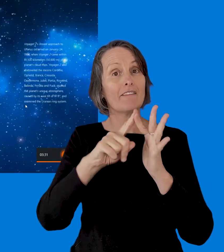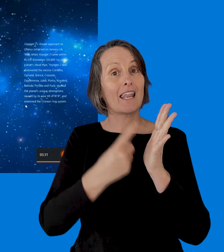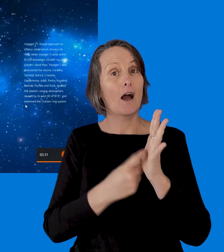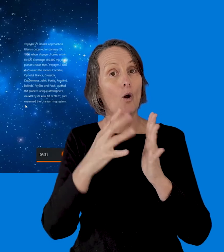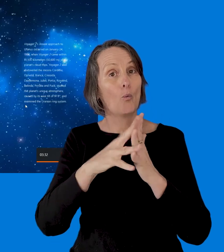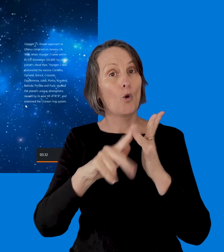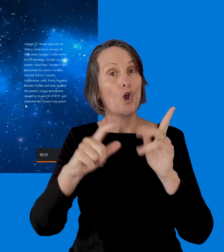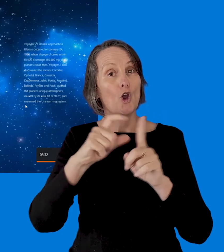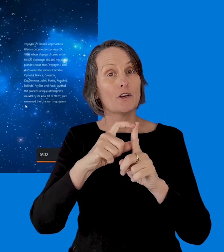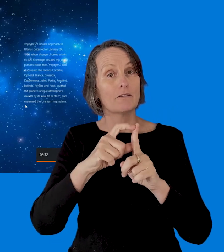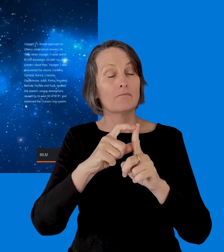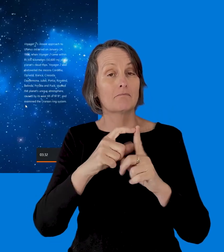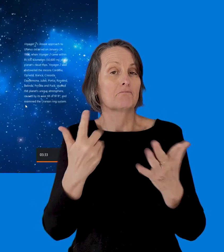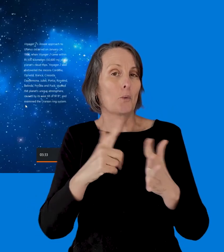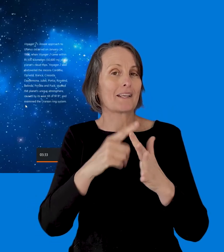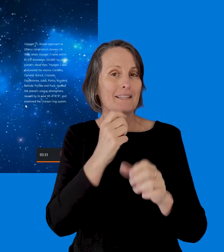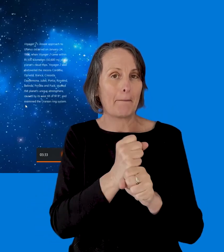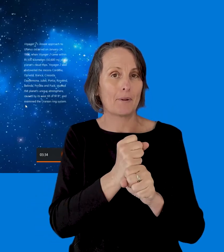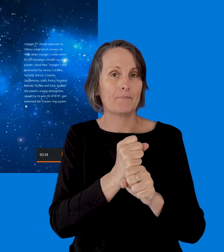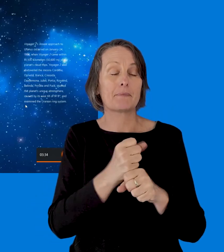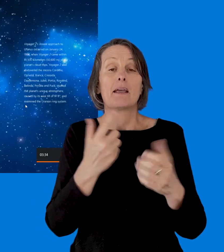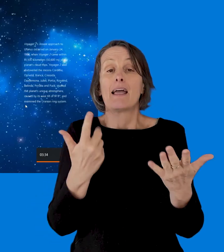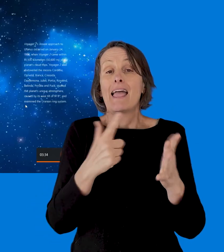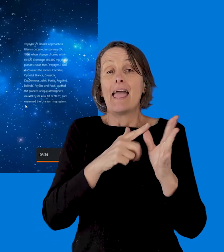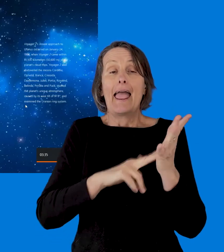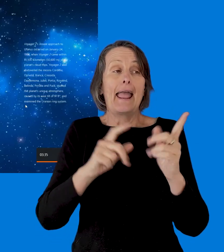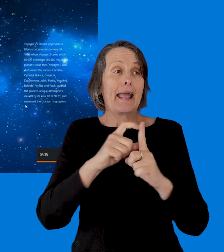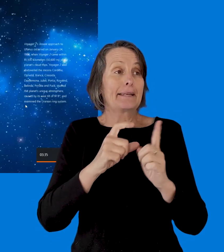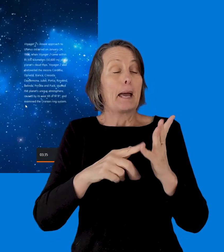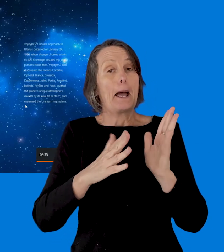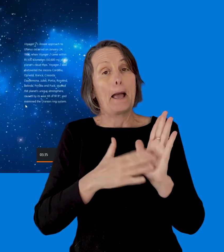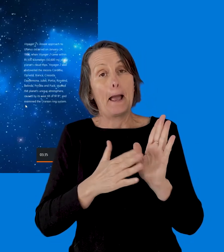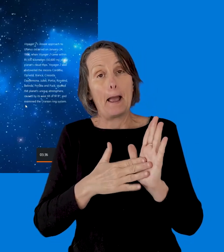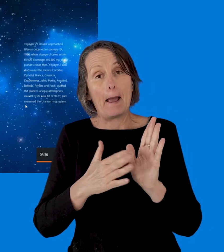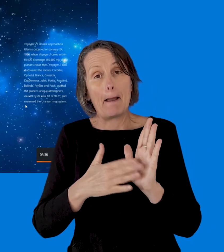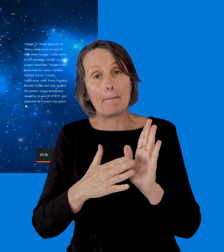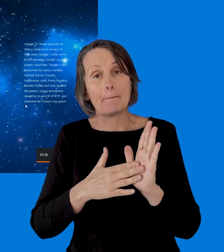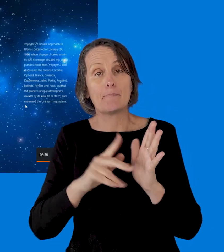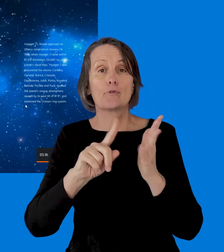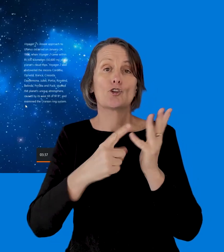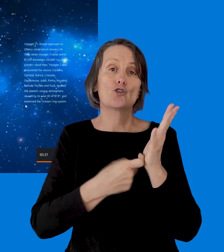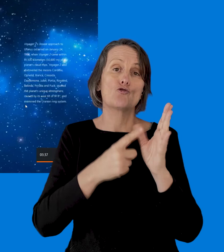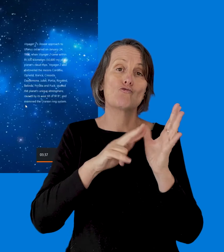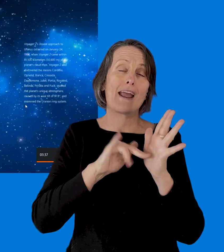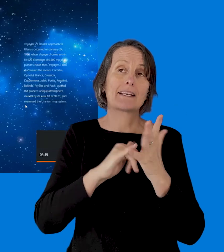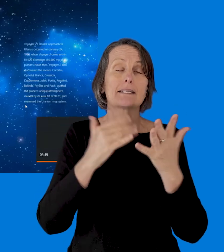So PowerPoint will listen if I do, for example, and Uranus is